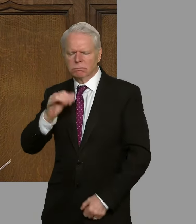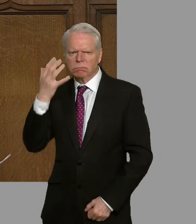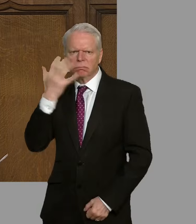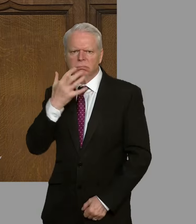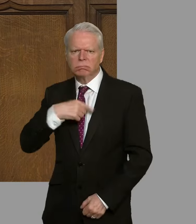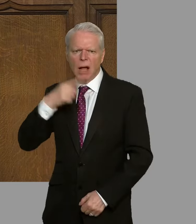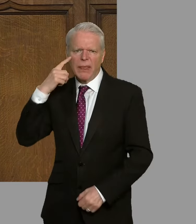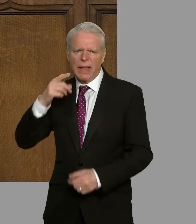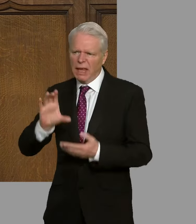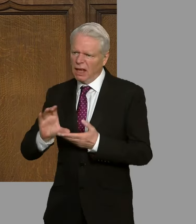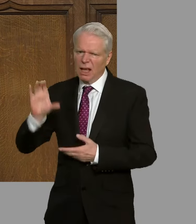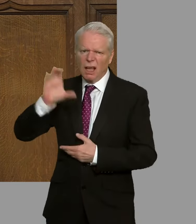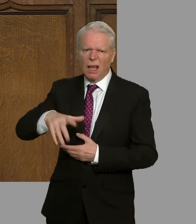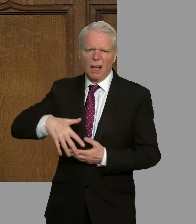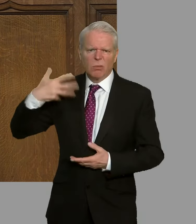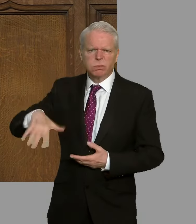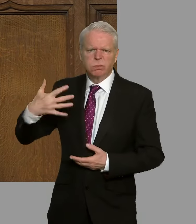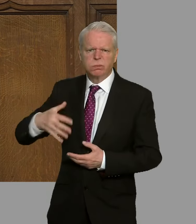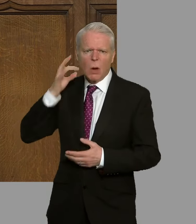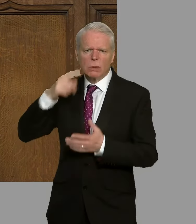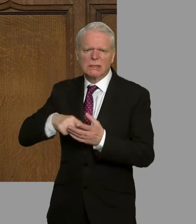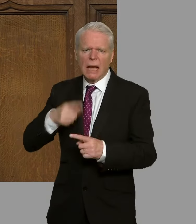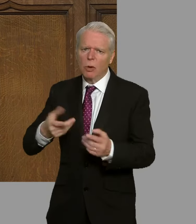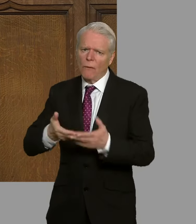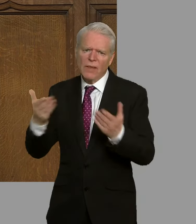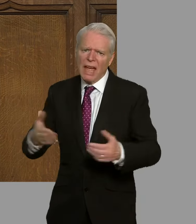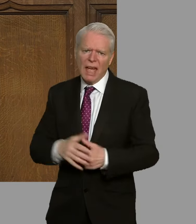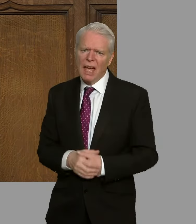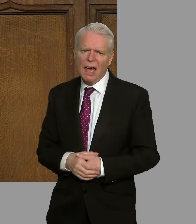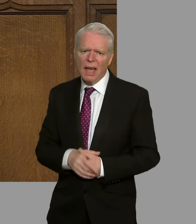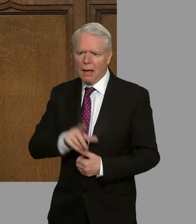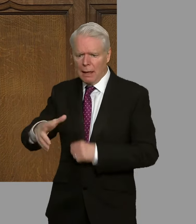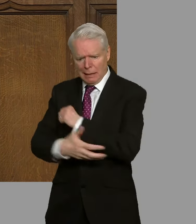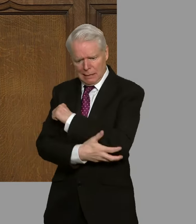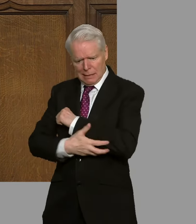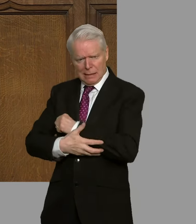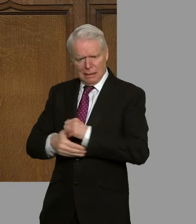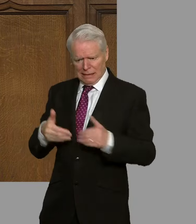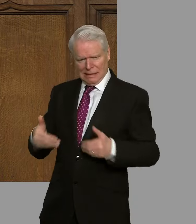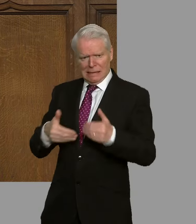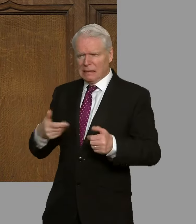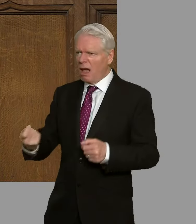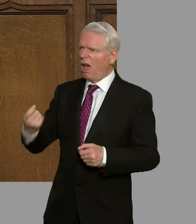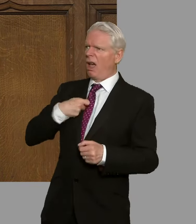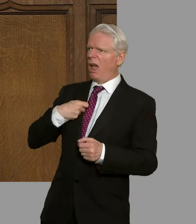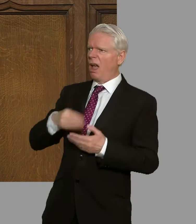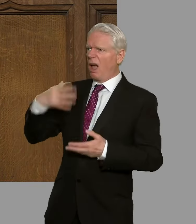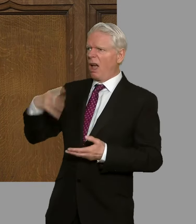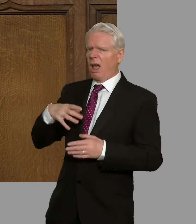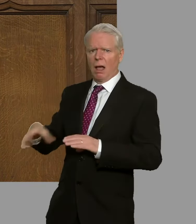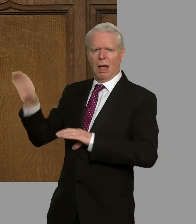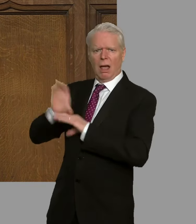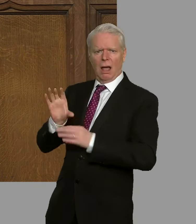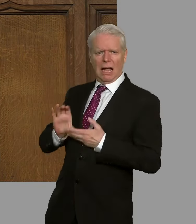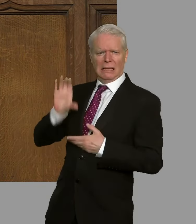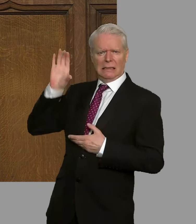A Band D property in Westminster pays just £1,017 a year. In Hartlepool, it's